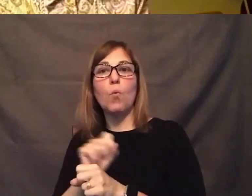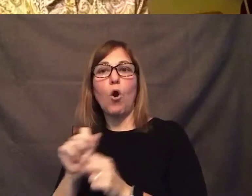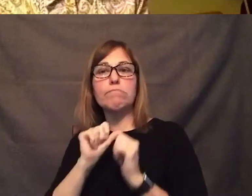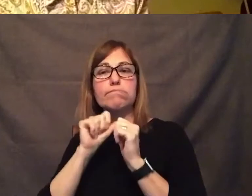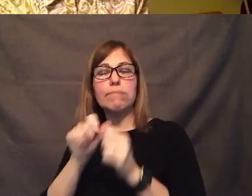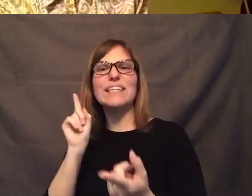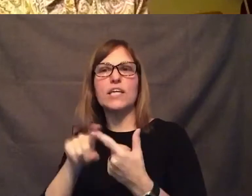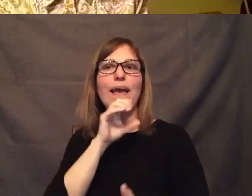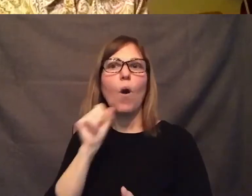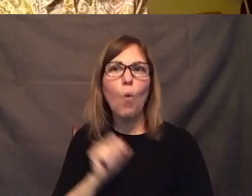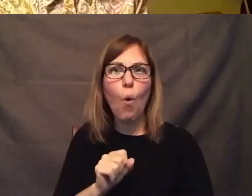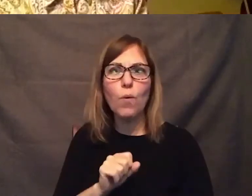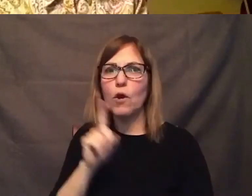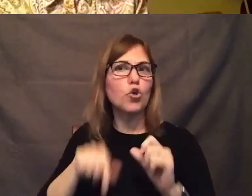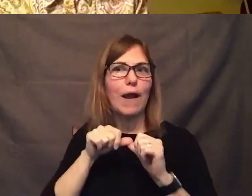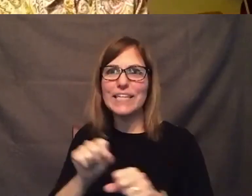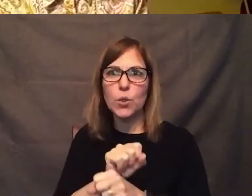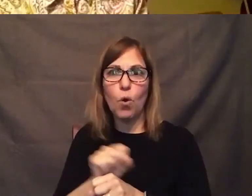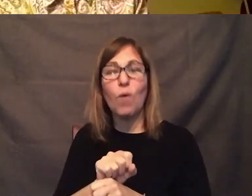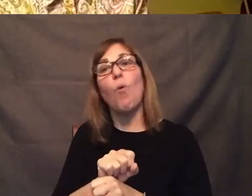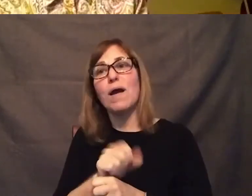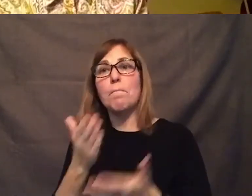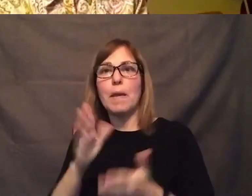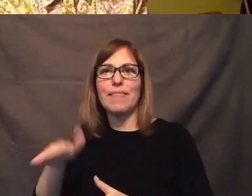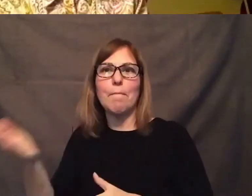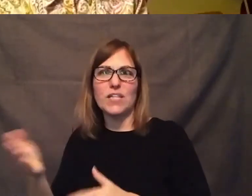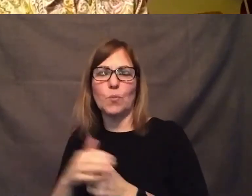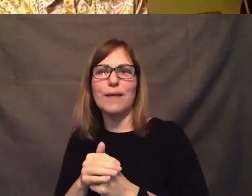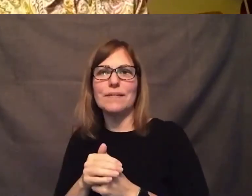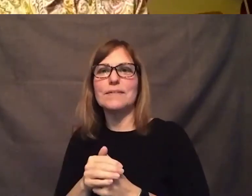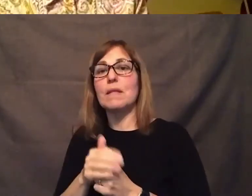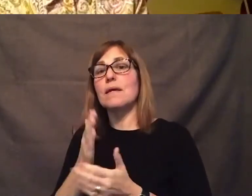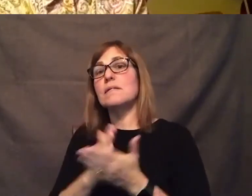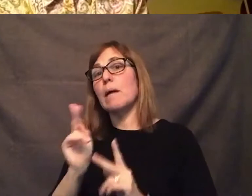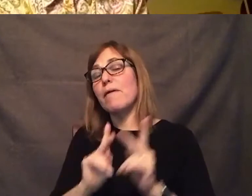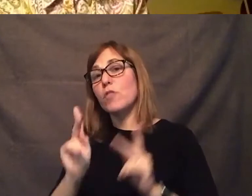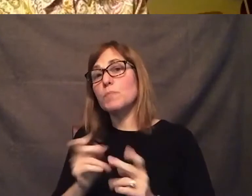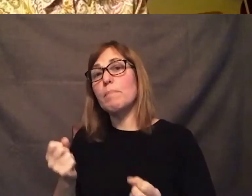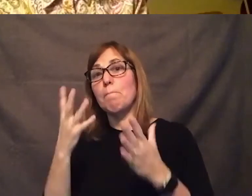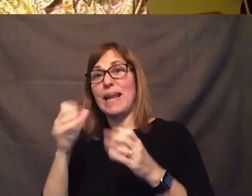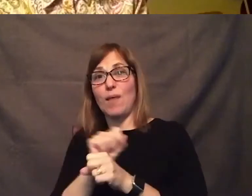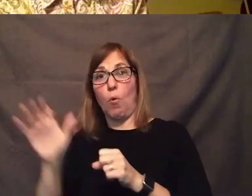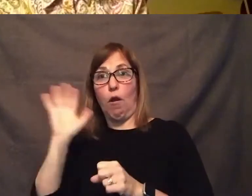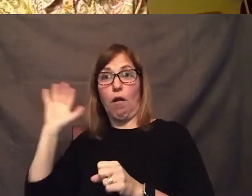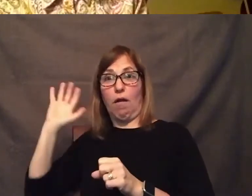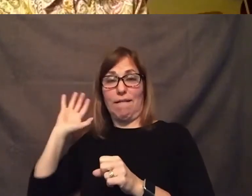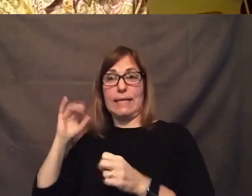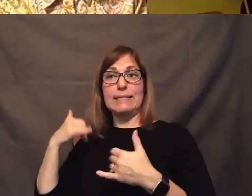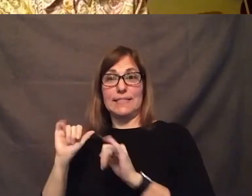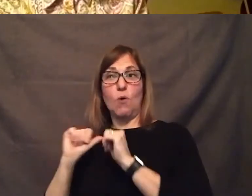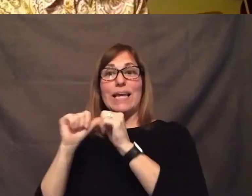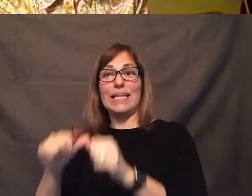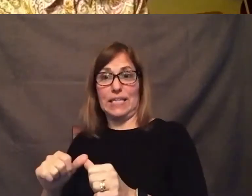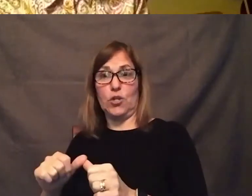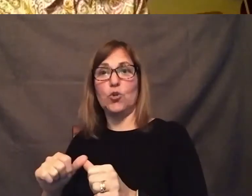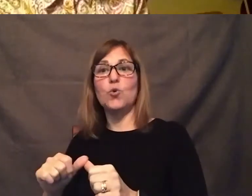or they passed away. And then many of the people who worked in those early years have continued to